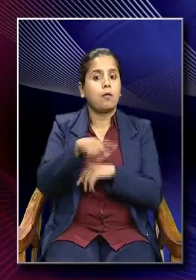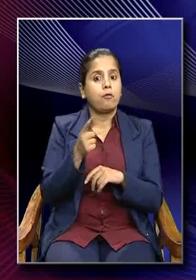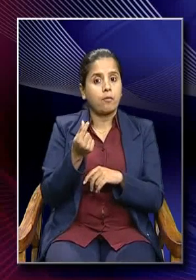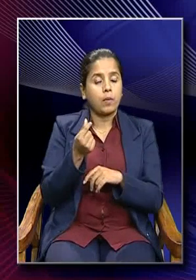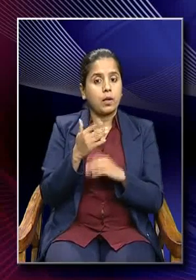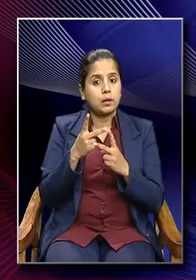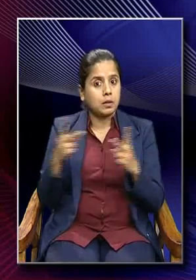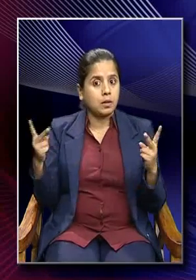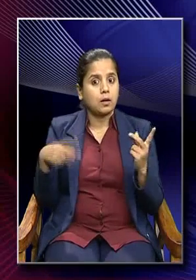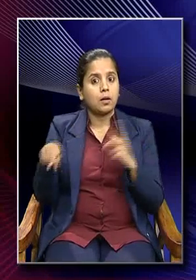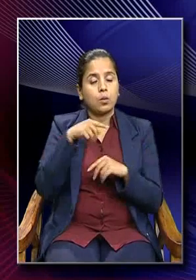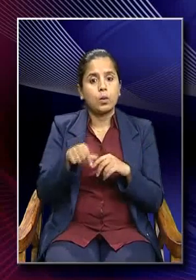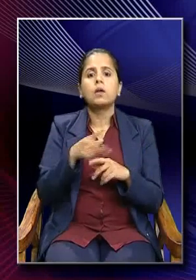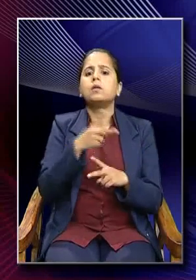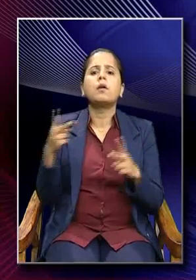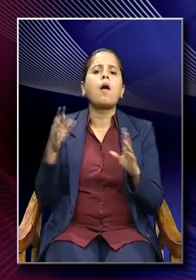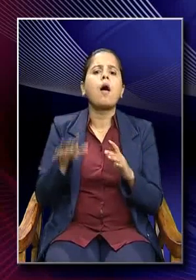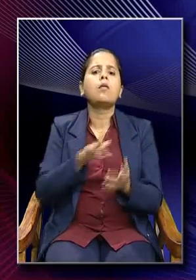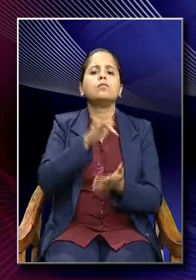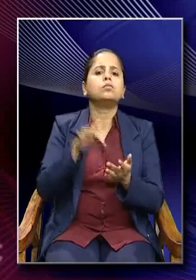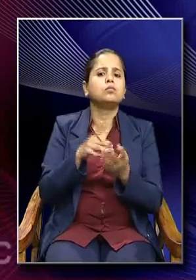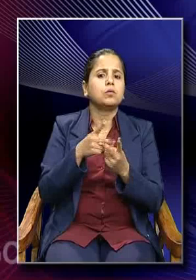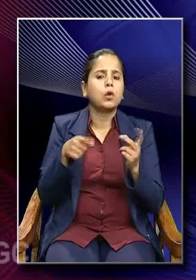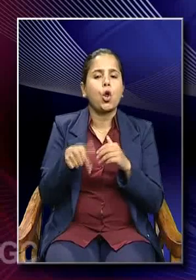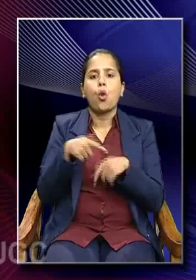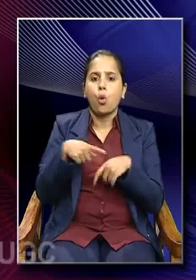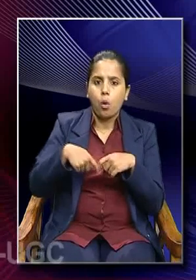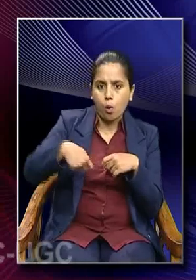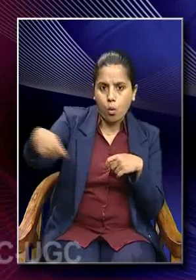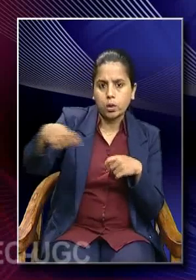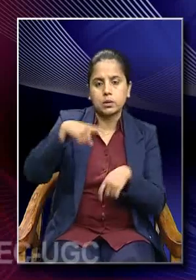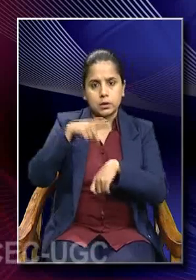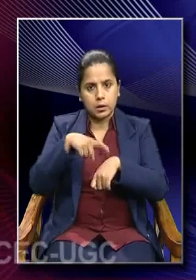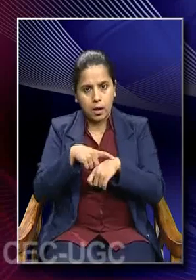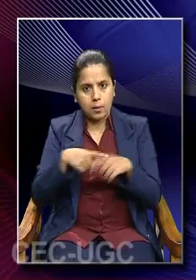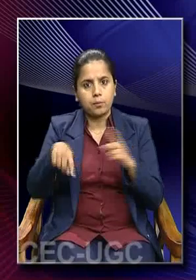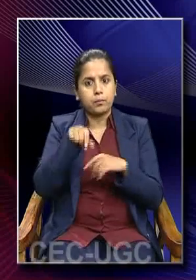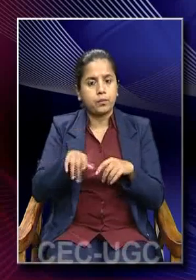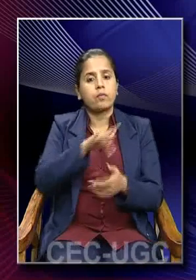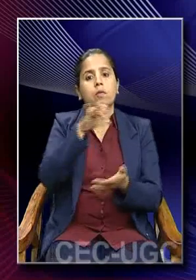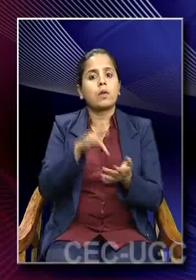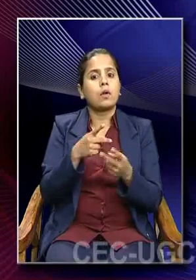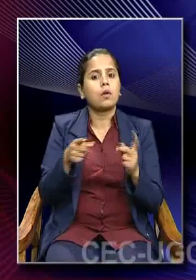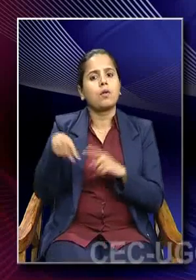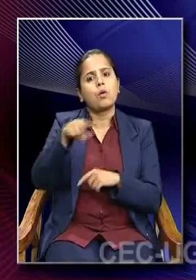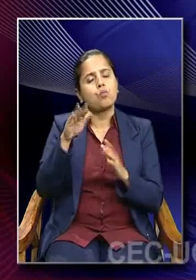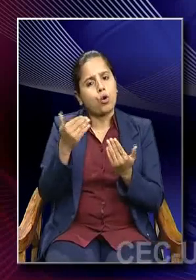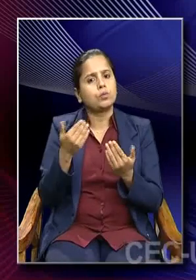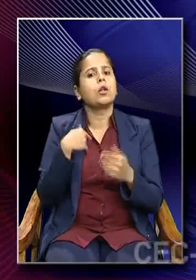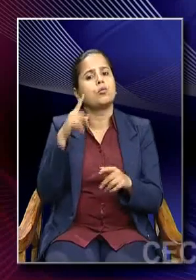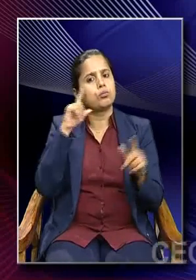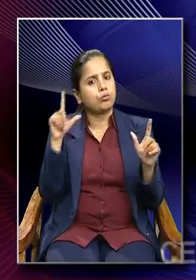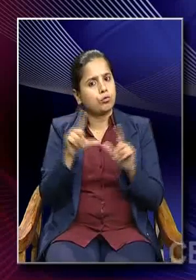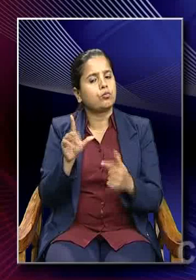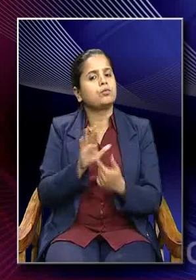of decentralized setting, in the long run decentralized setup, it can prove